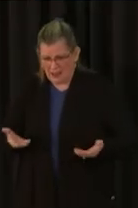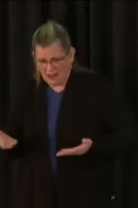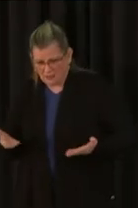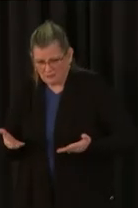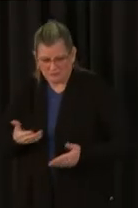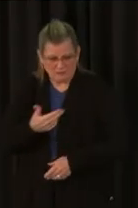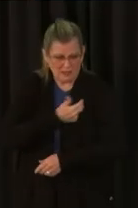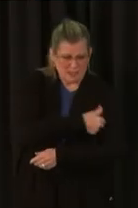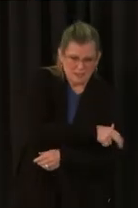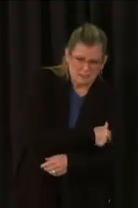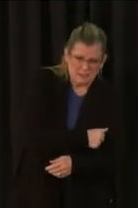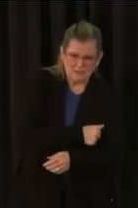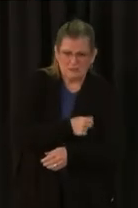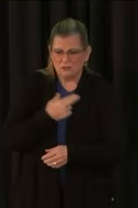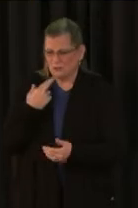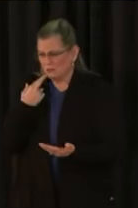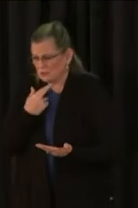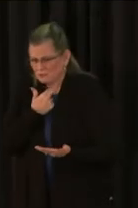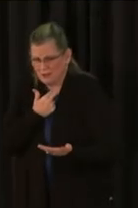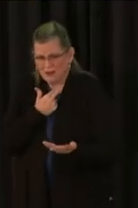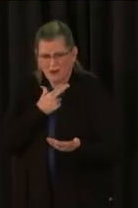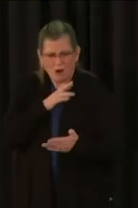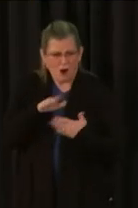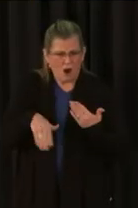that we are the producers, we are the floral,